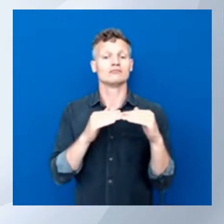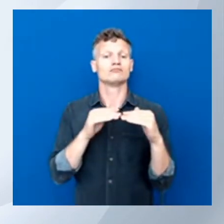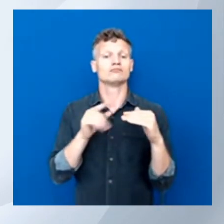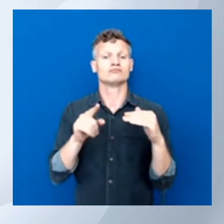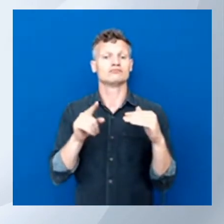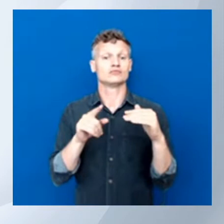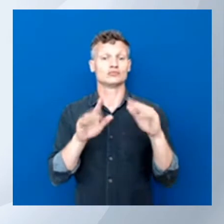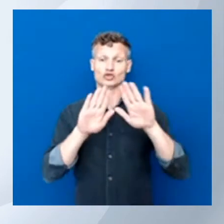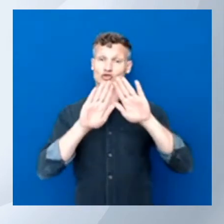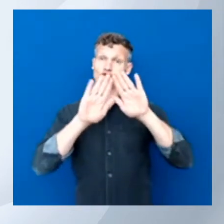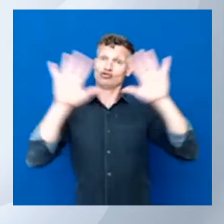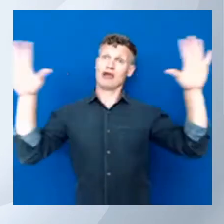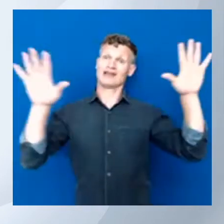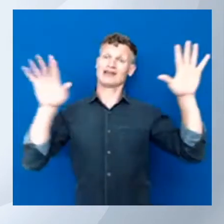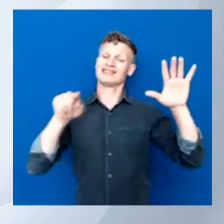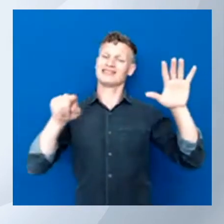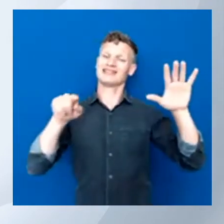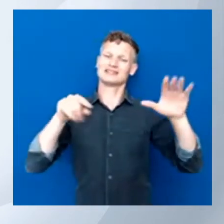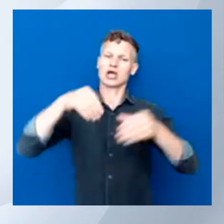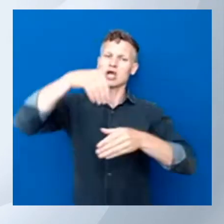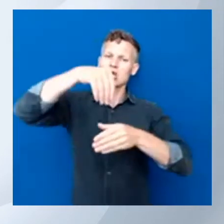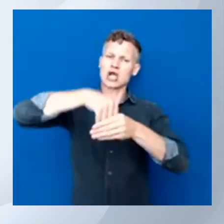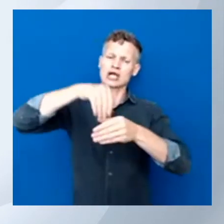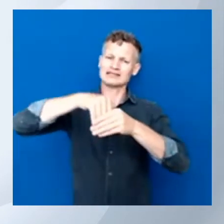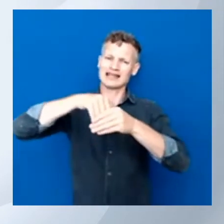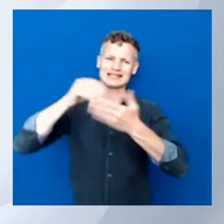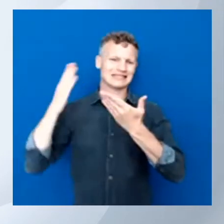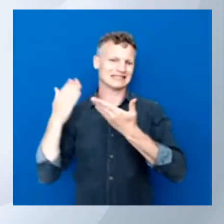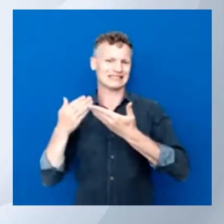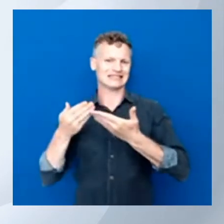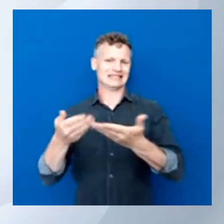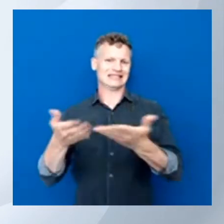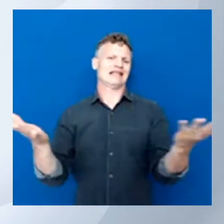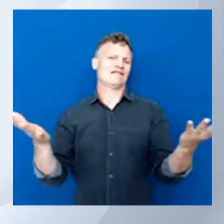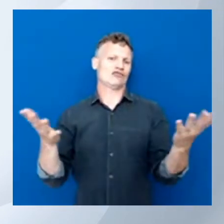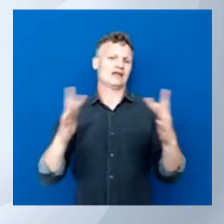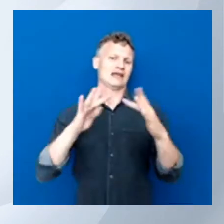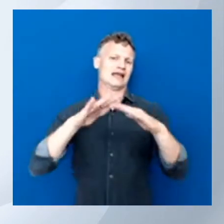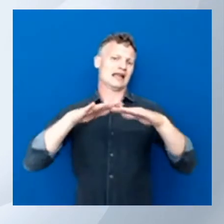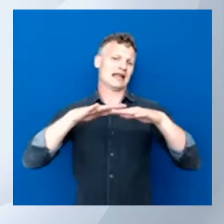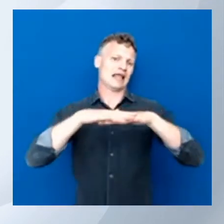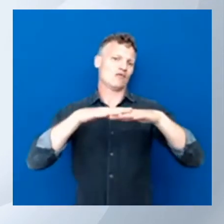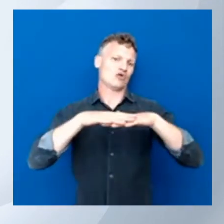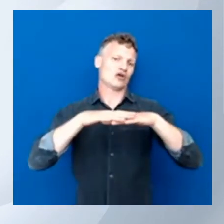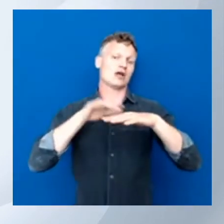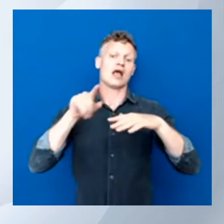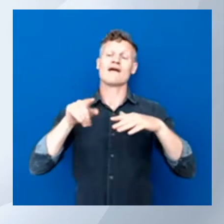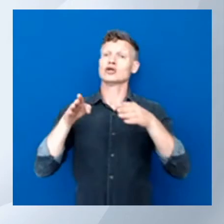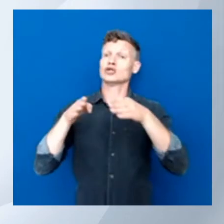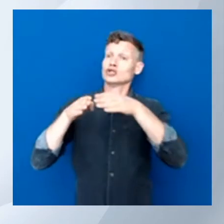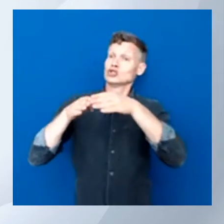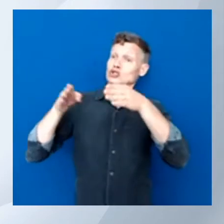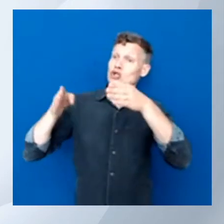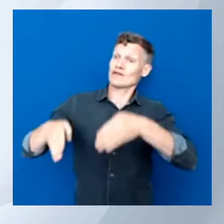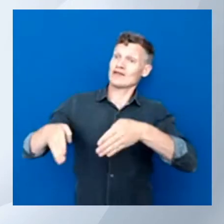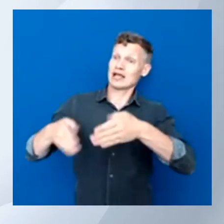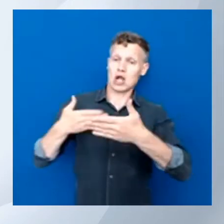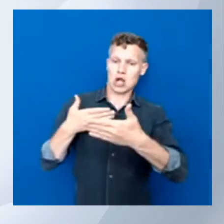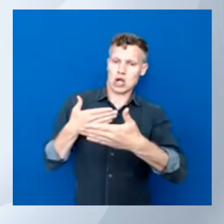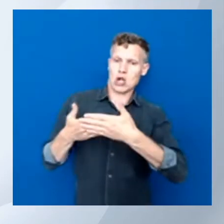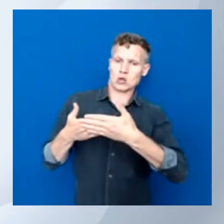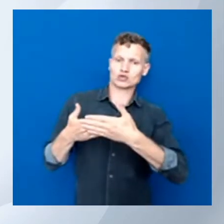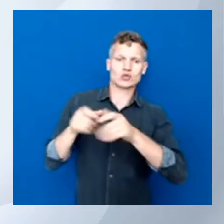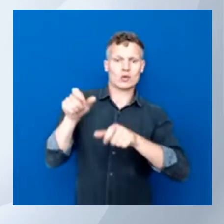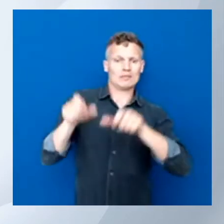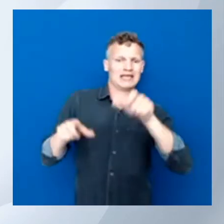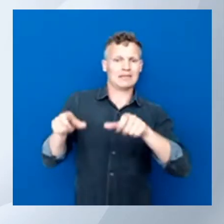This is the idea that you have servers closest to your users that store a cache, a copy of the content that you are serving from